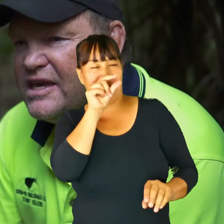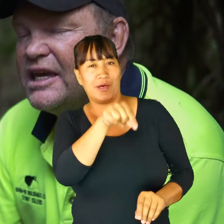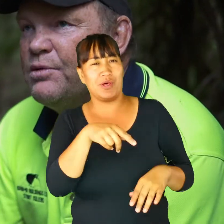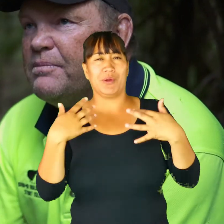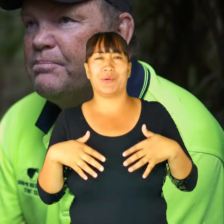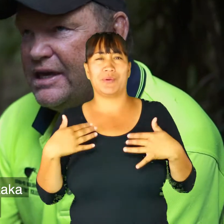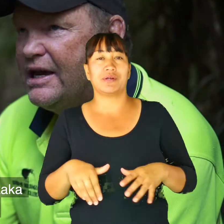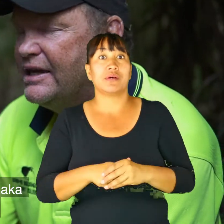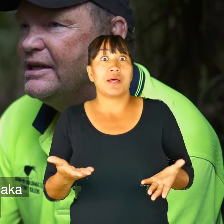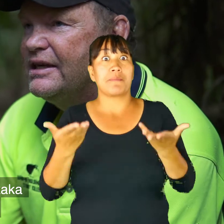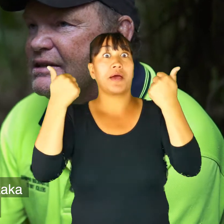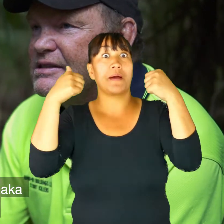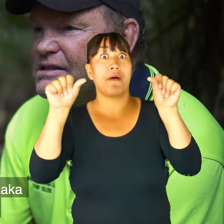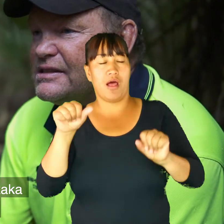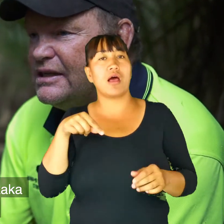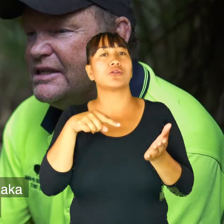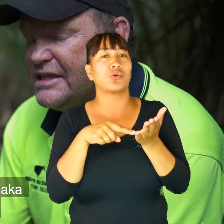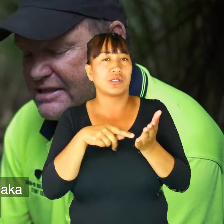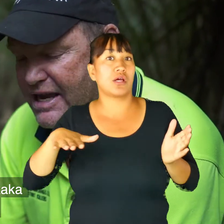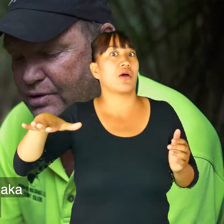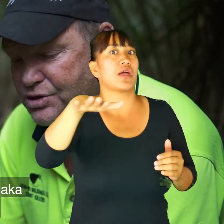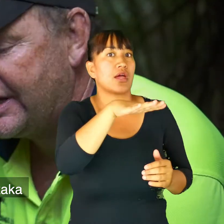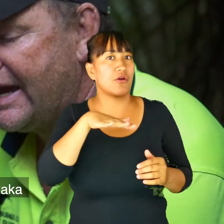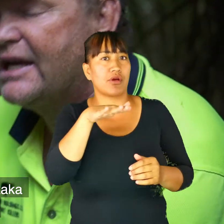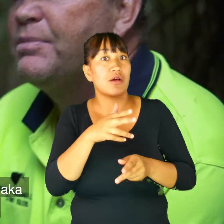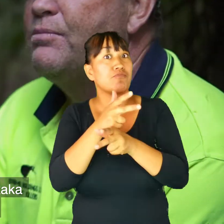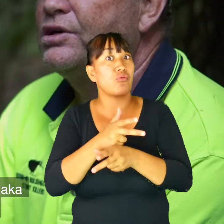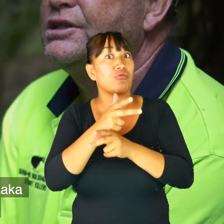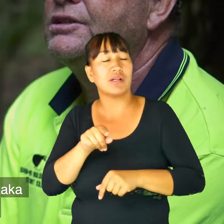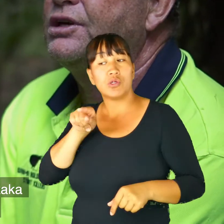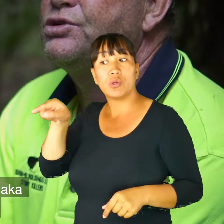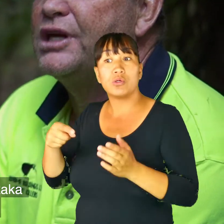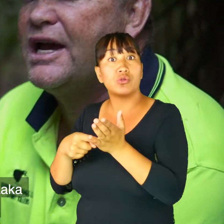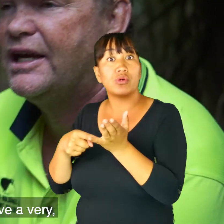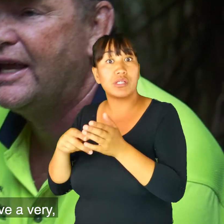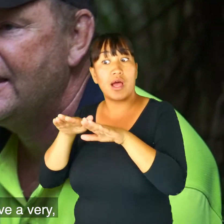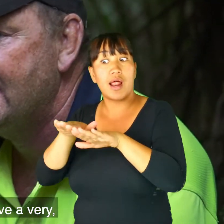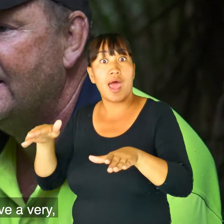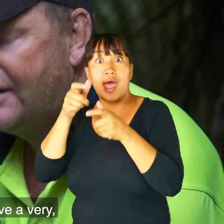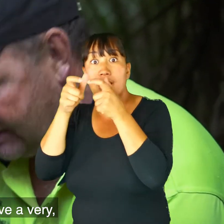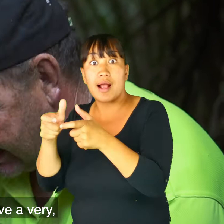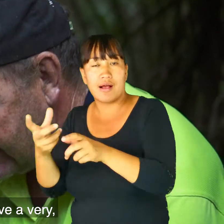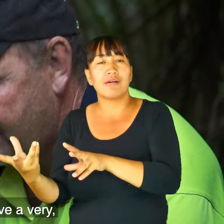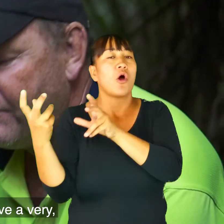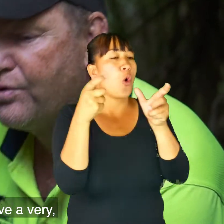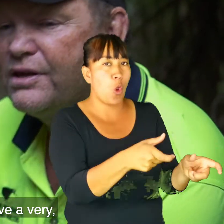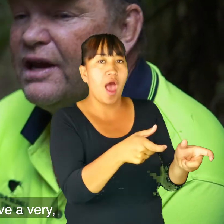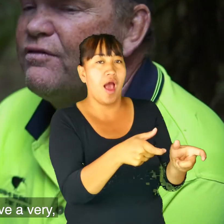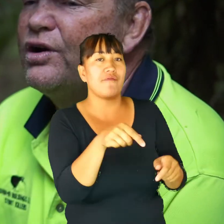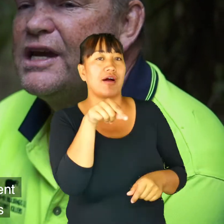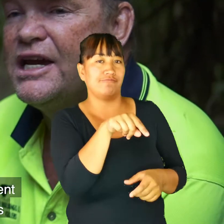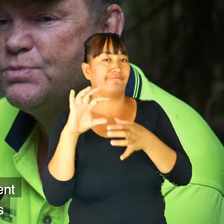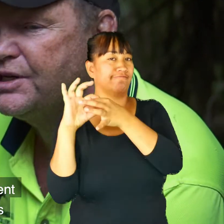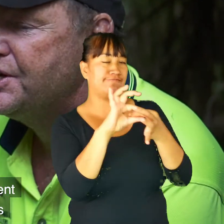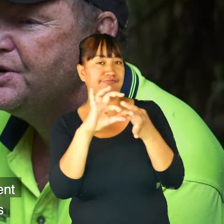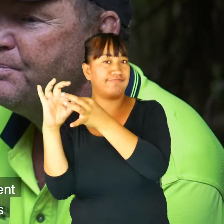name their Kiwi. Pikiake is now at Tutikaka being monitored, so Tutikaka Land Care, they've